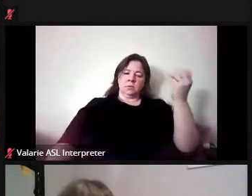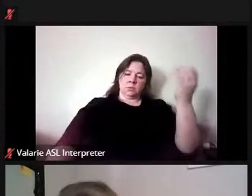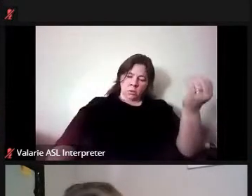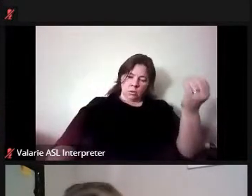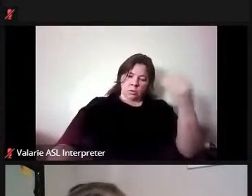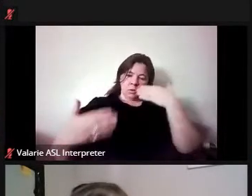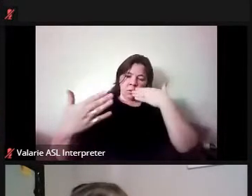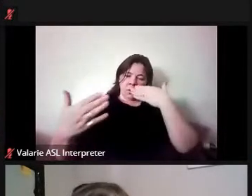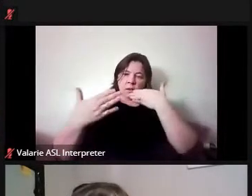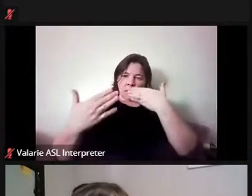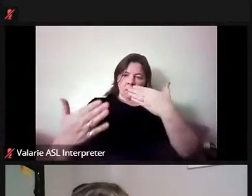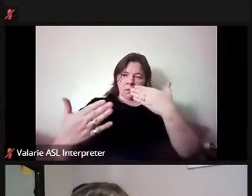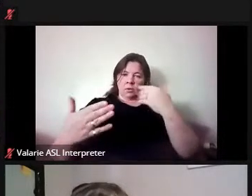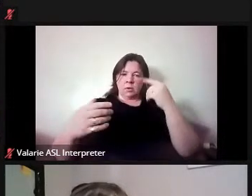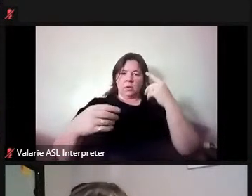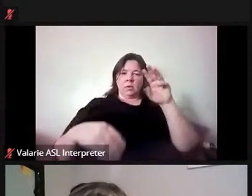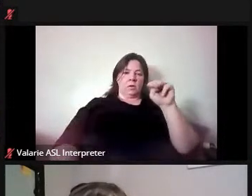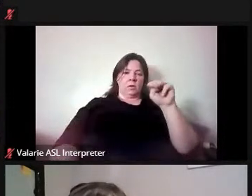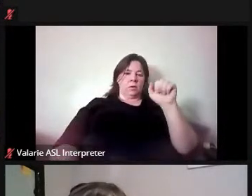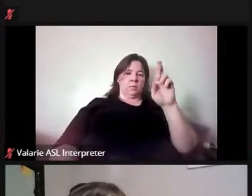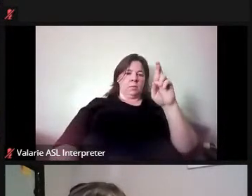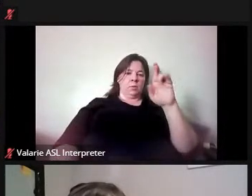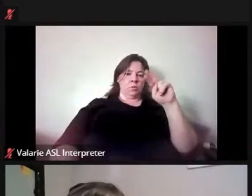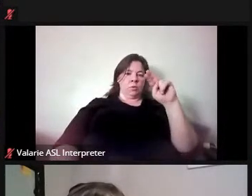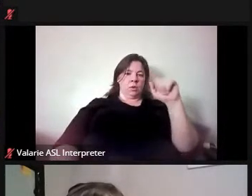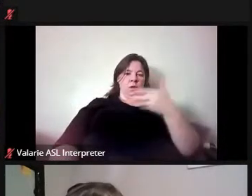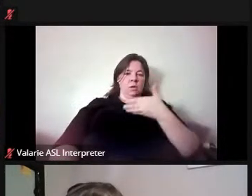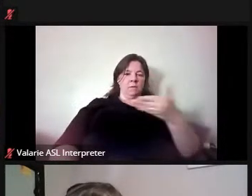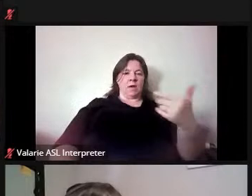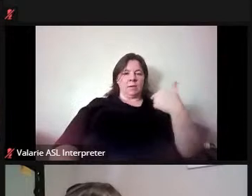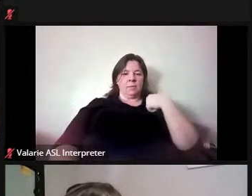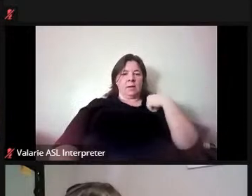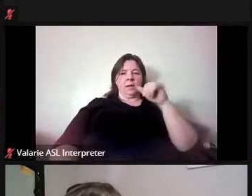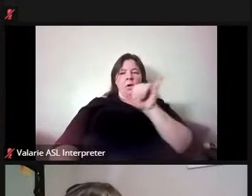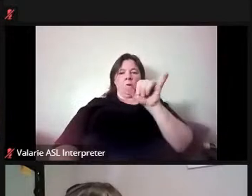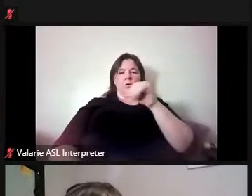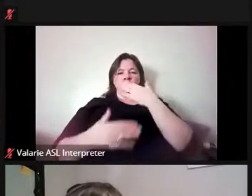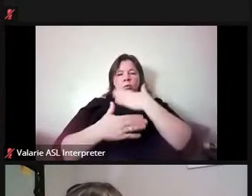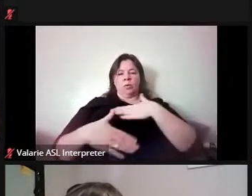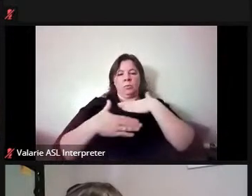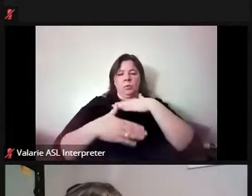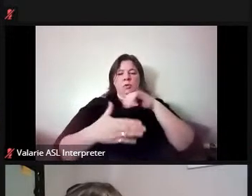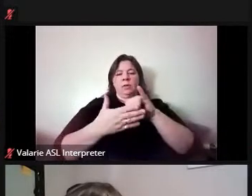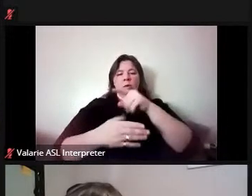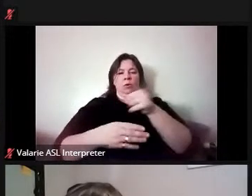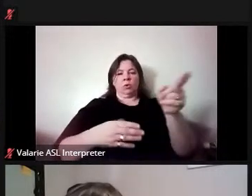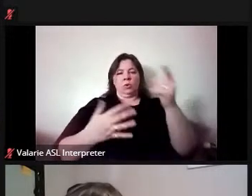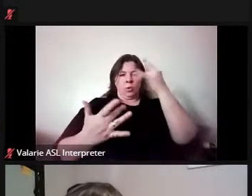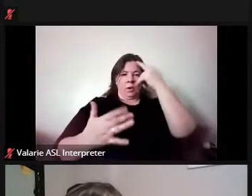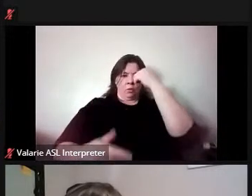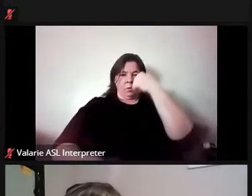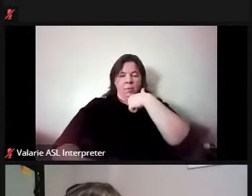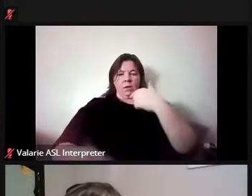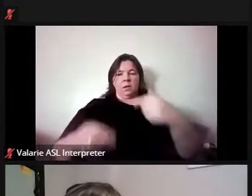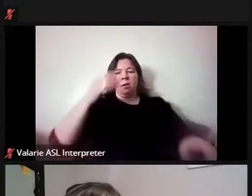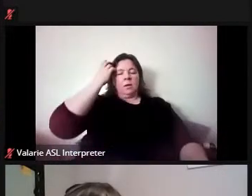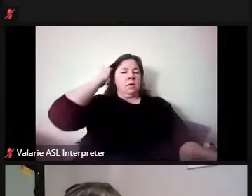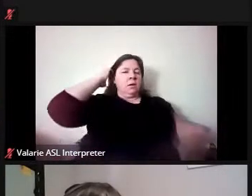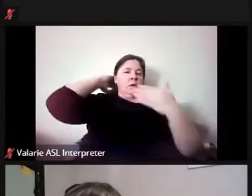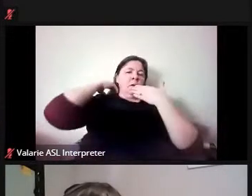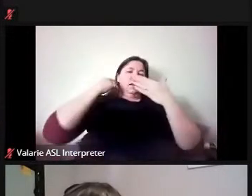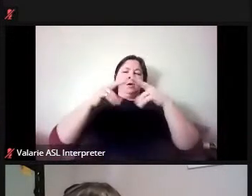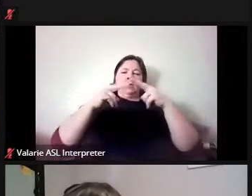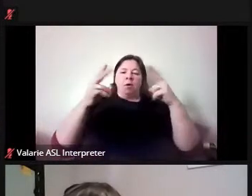So thank you, Marina, for inviting me, and also appreciate that you guys are waiting for me. So thank you very